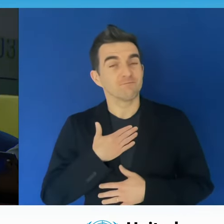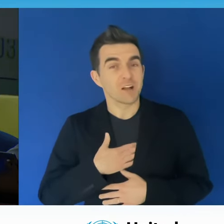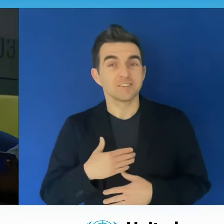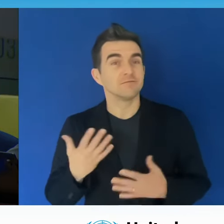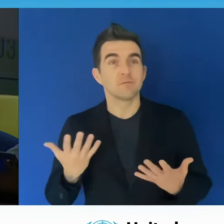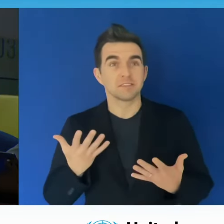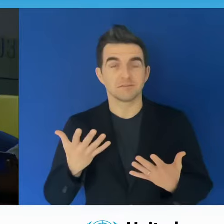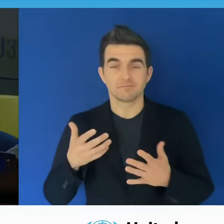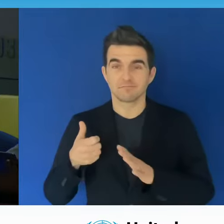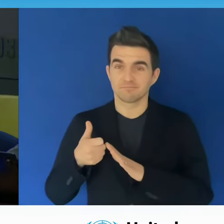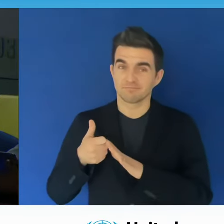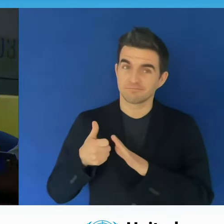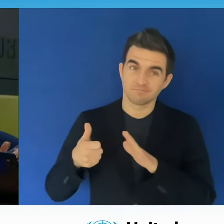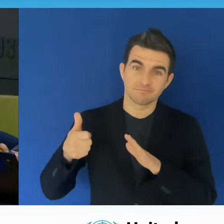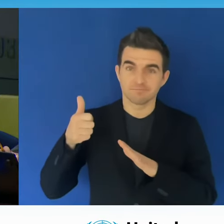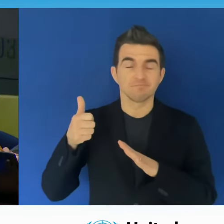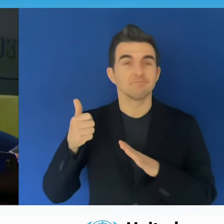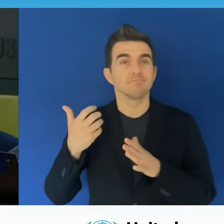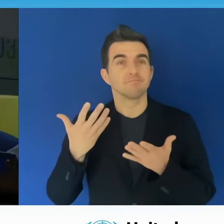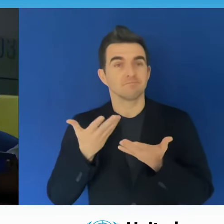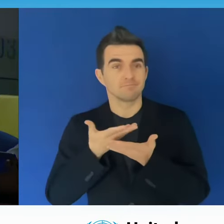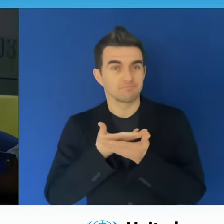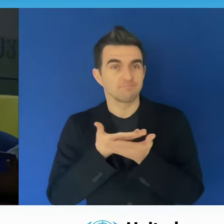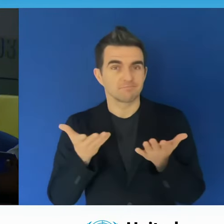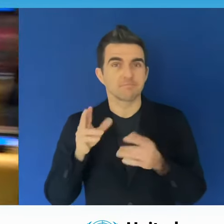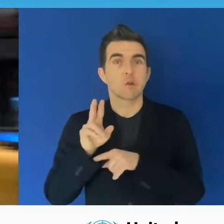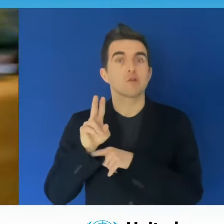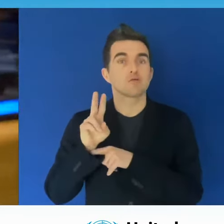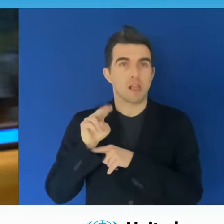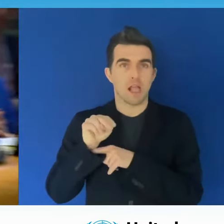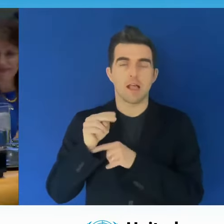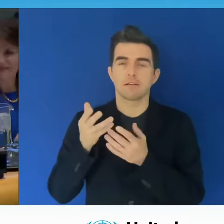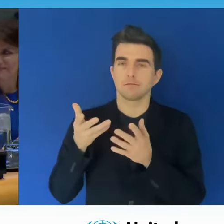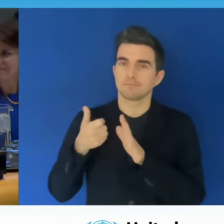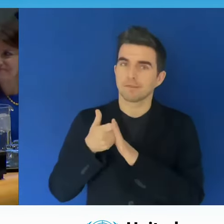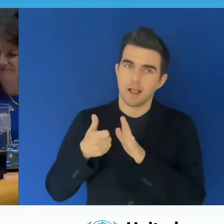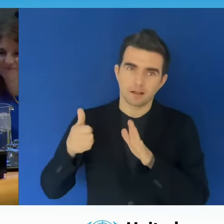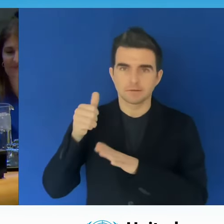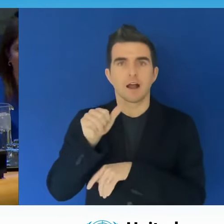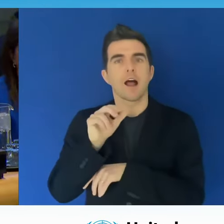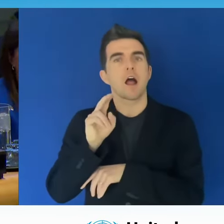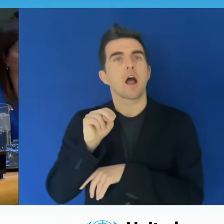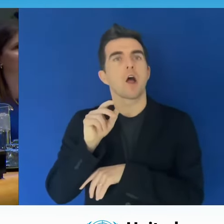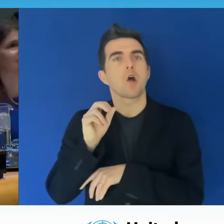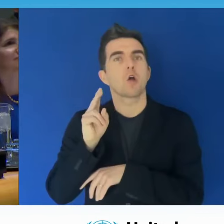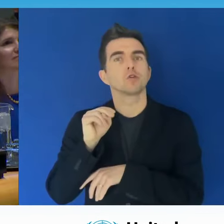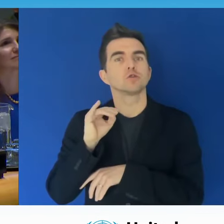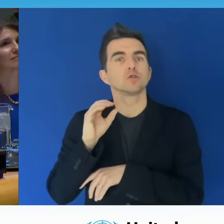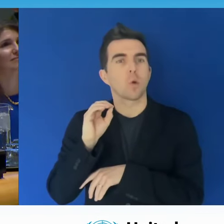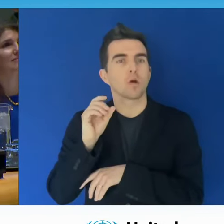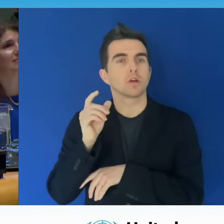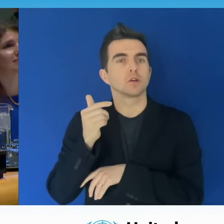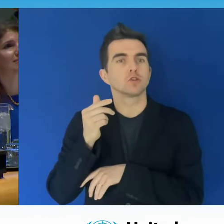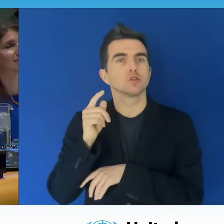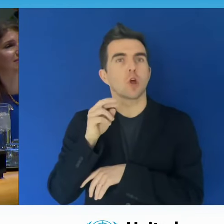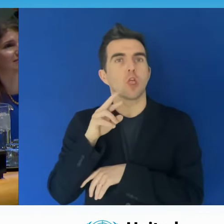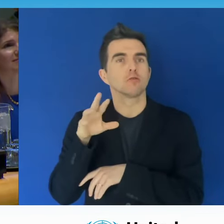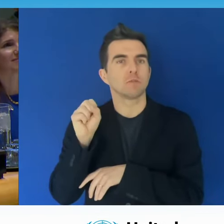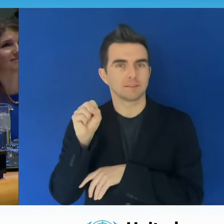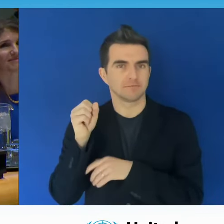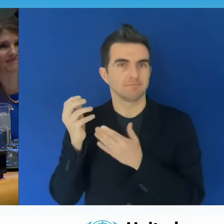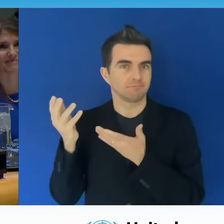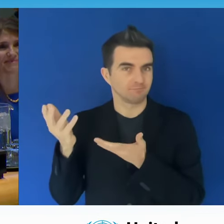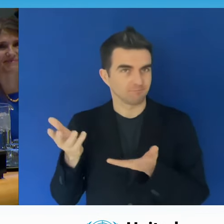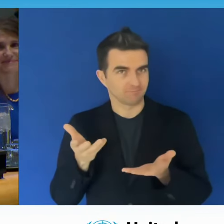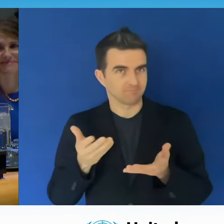forum. Dear friends, welcome to the ECOSOC Forum, and thank you for